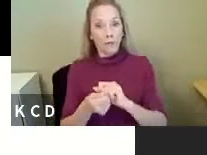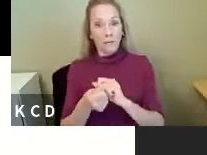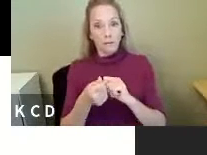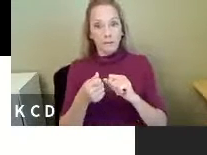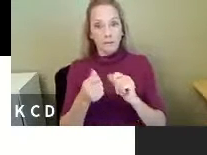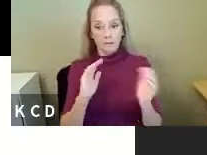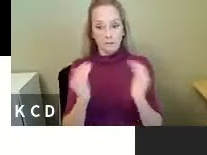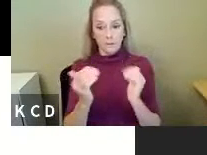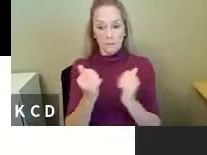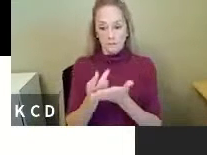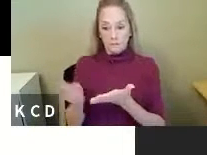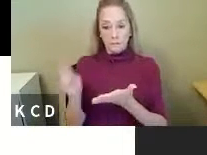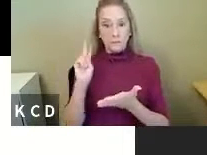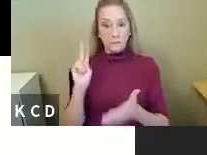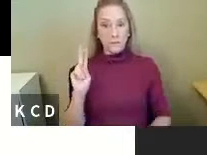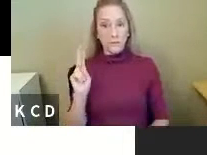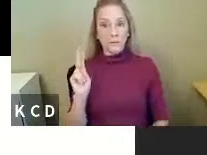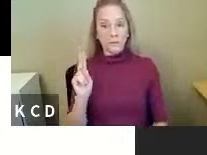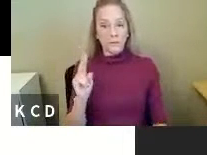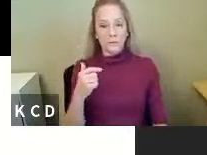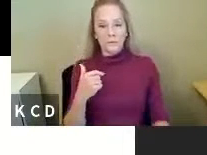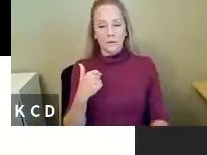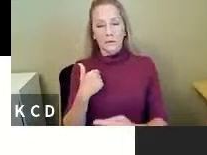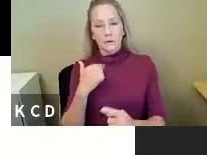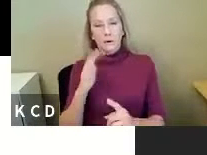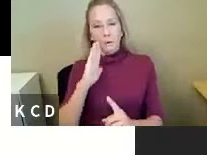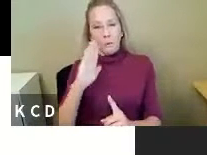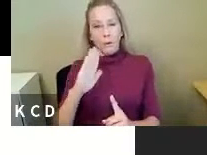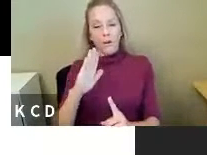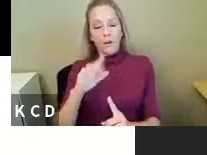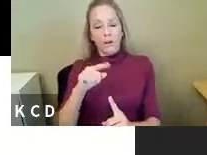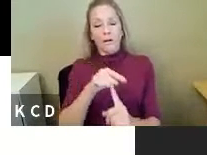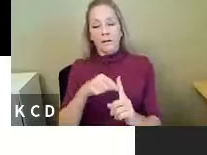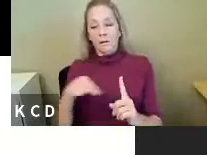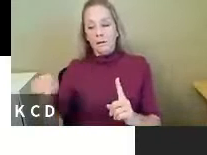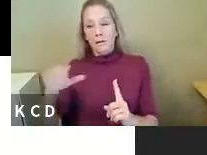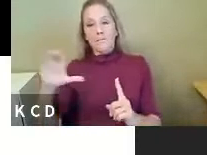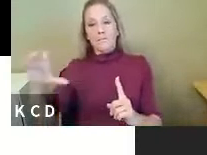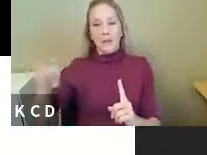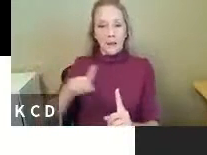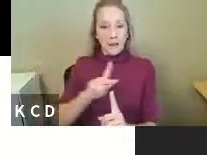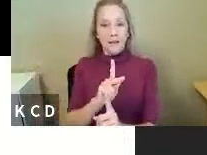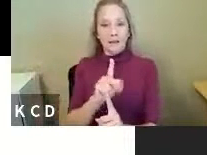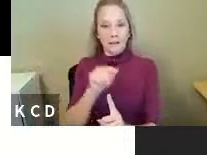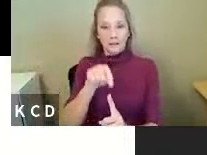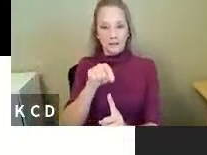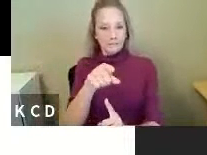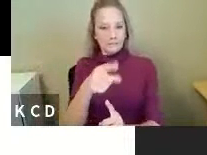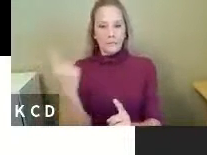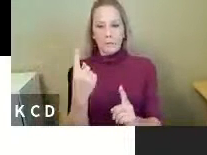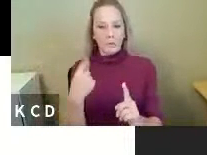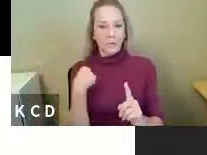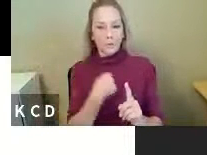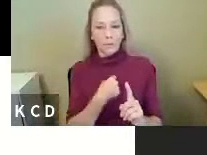weeks ago. And I'll circle back around to this in a few minutes. But again, this is what we always show. This is